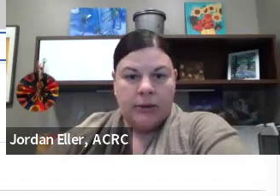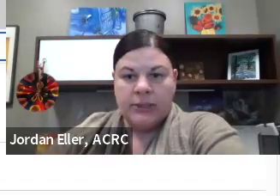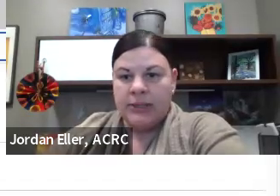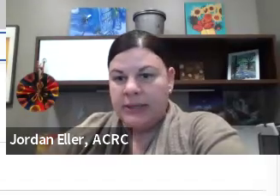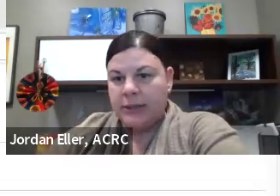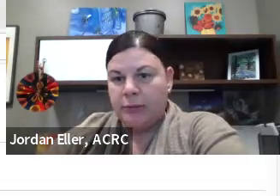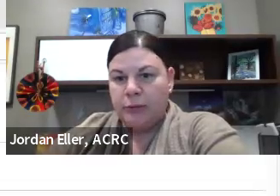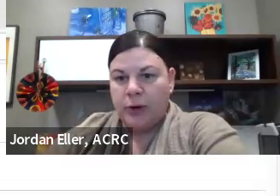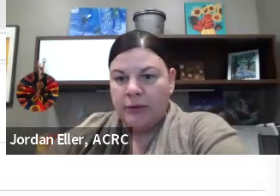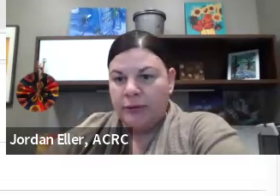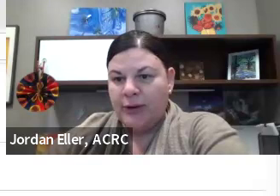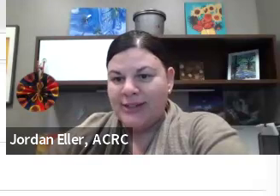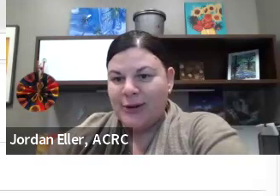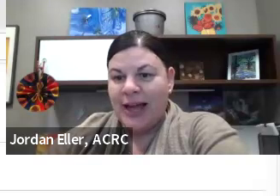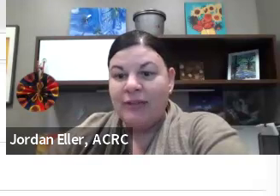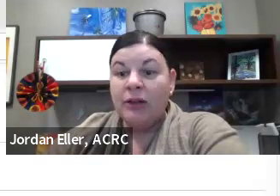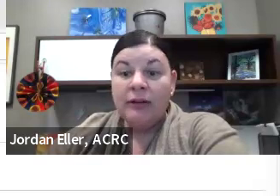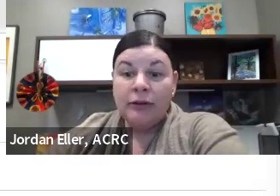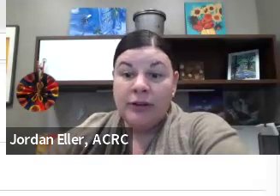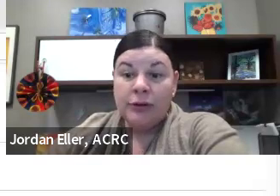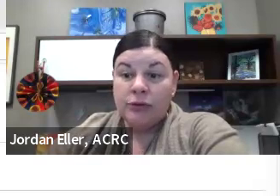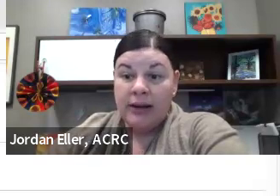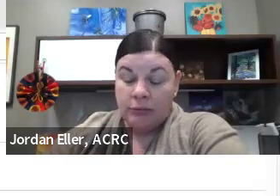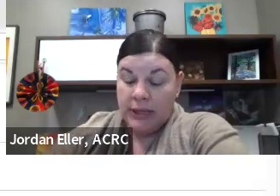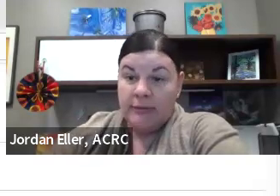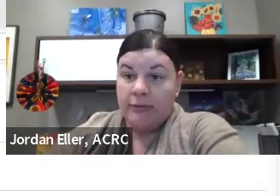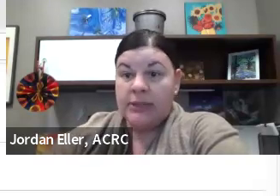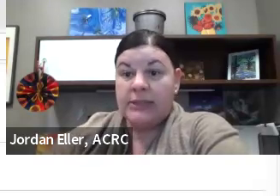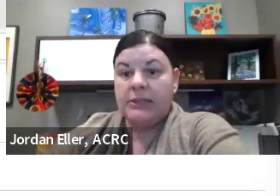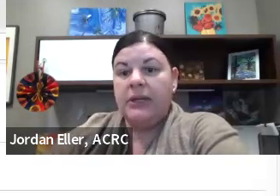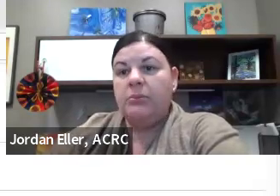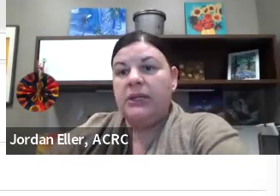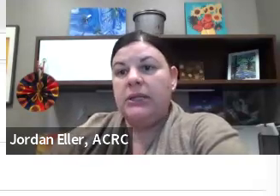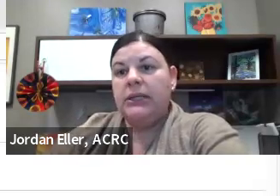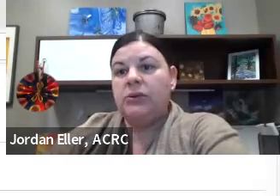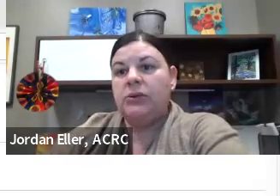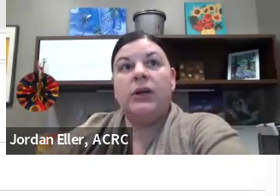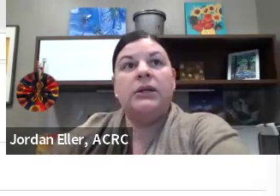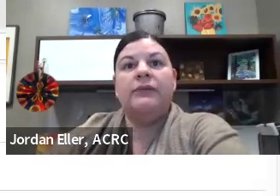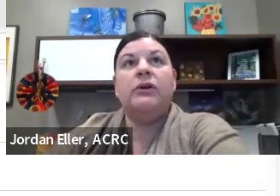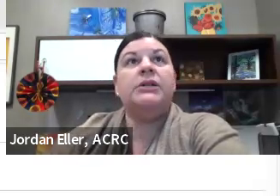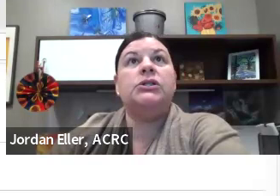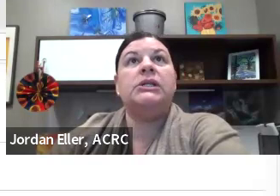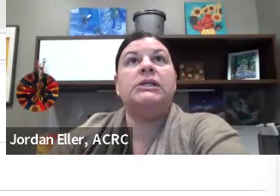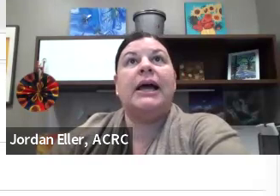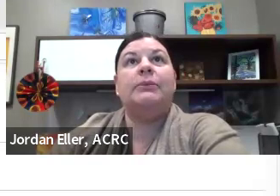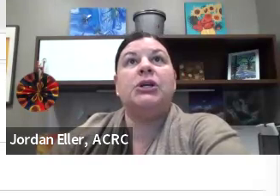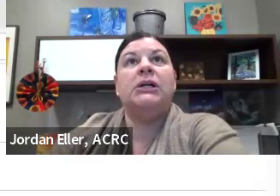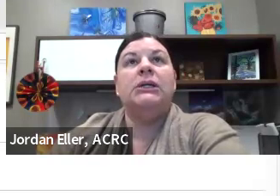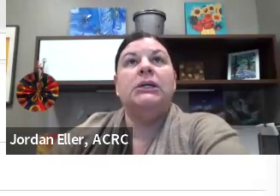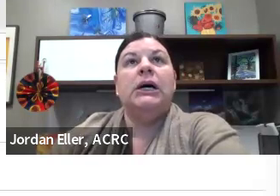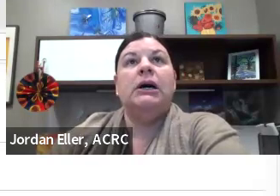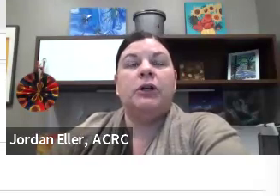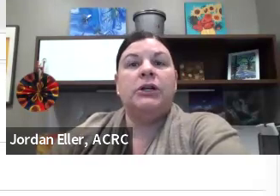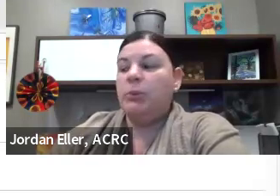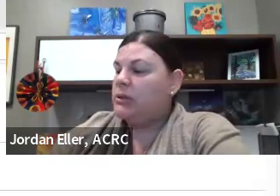I hadn't noticed it myself before. I don't know if you guys already have. And a lot of our vendors, right, really have successfully completed this. So I wanted to give you guys just a